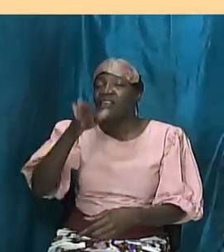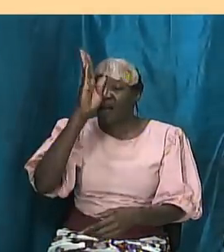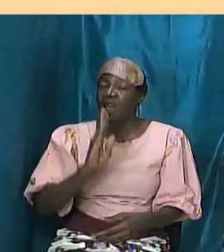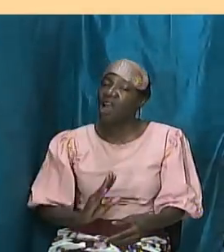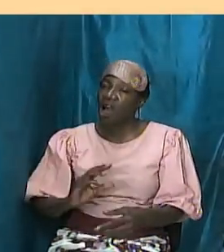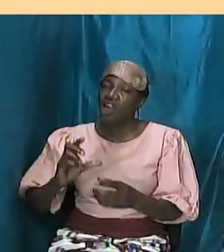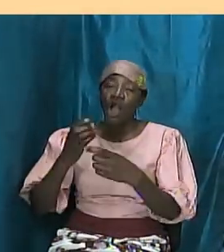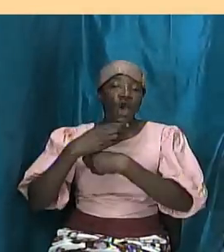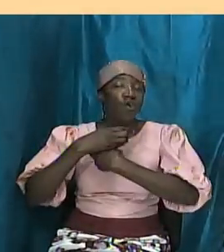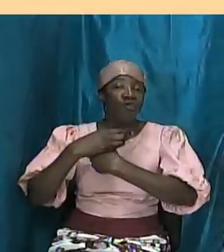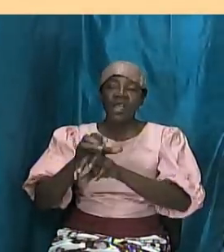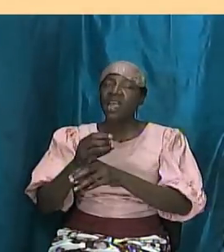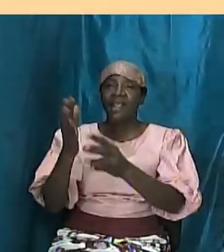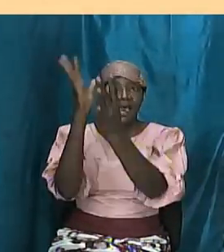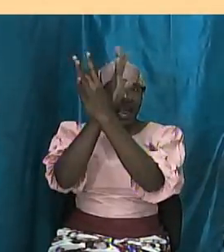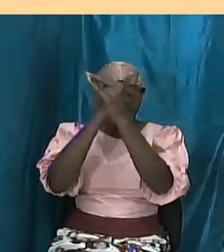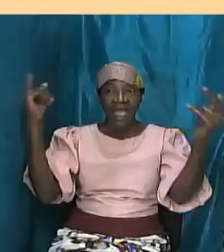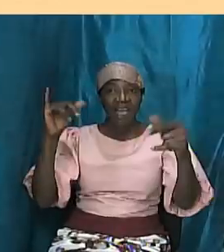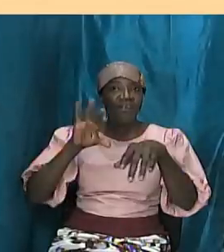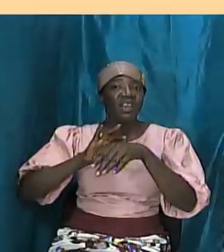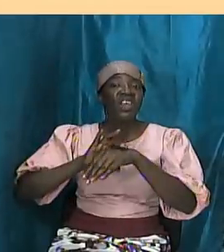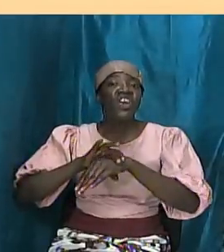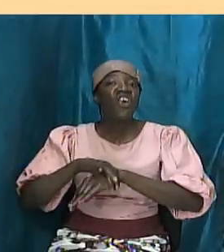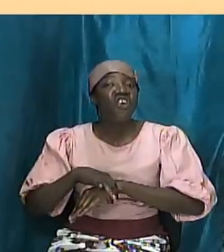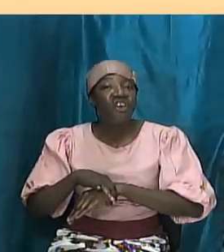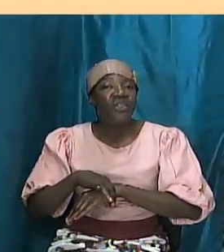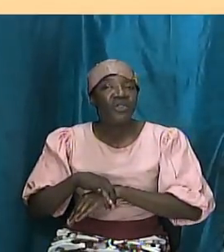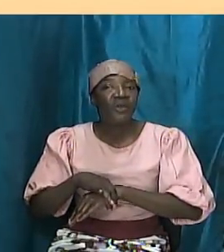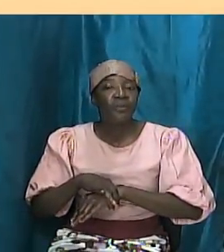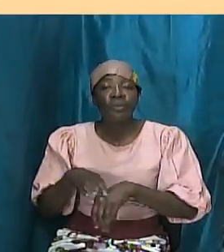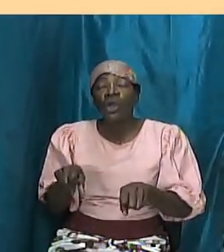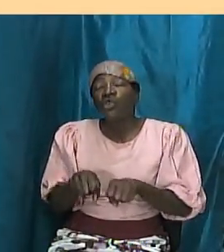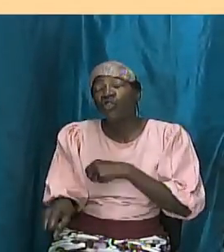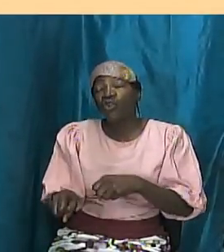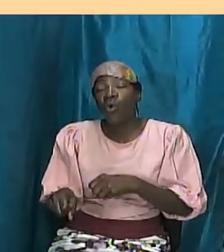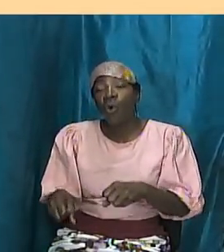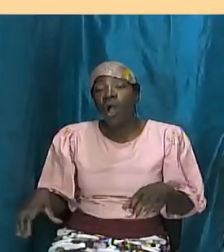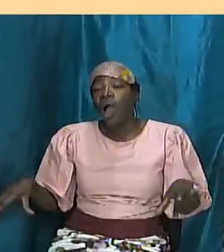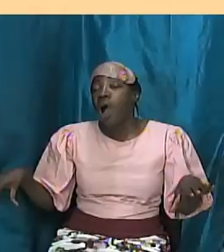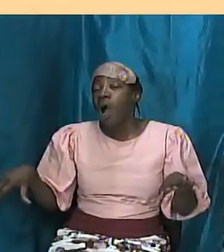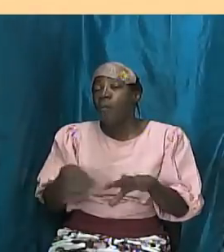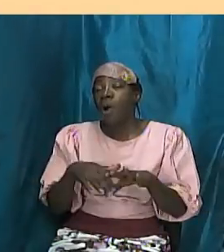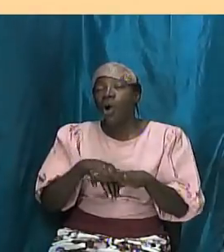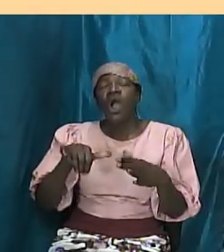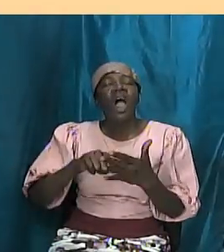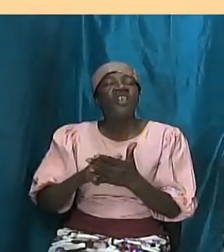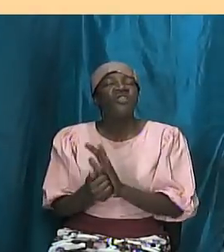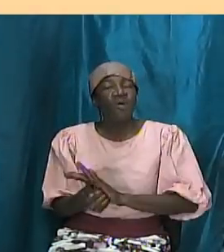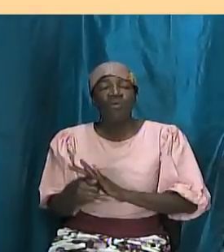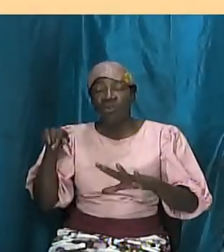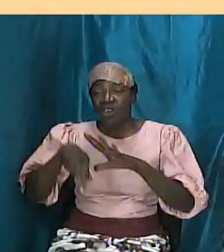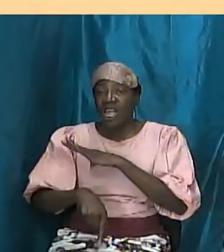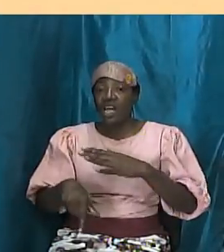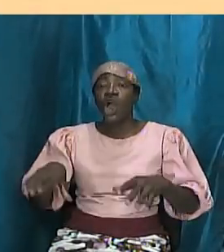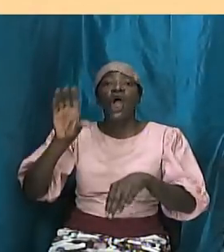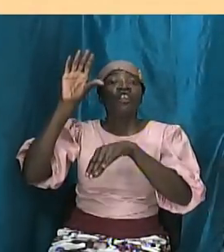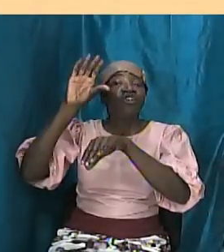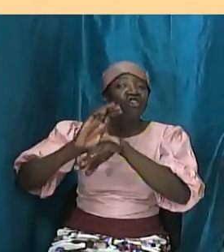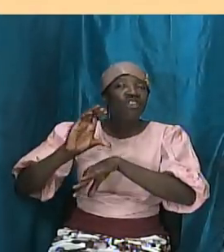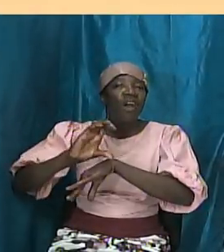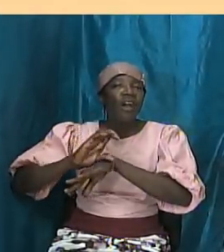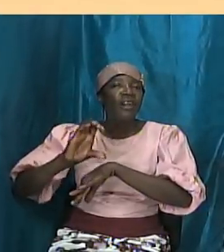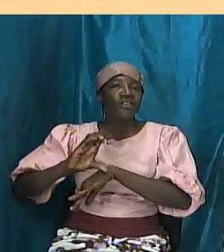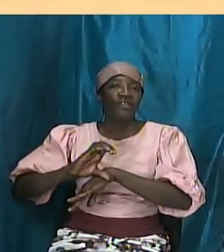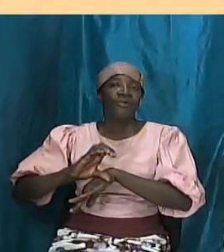the heavens and the earth. And so even amongst those in Christendom,